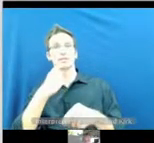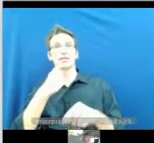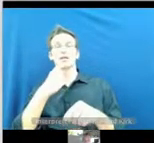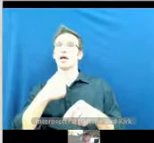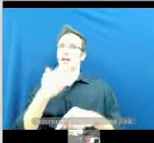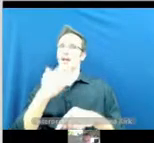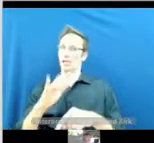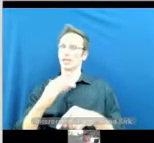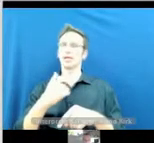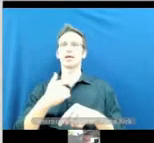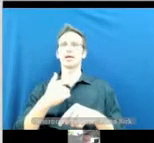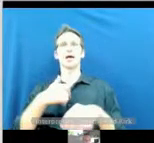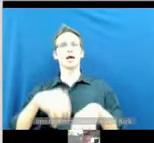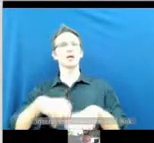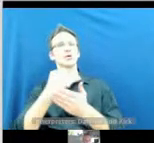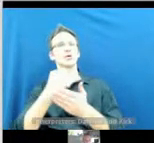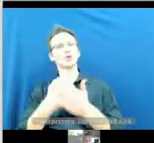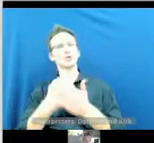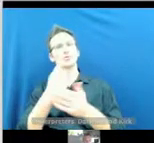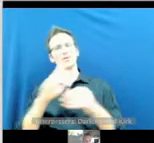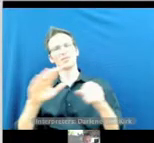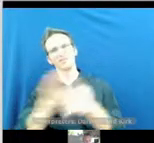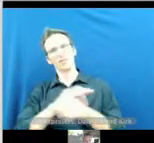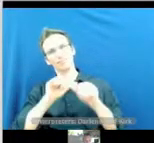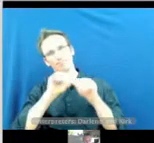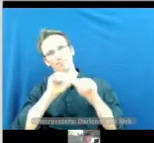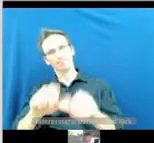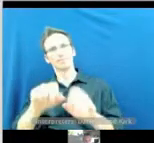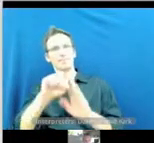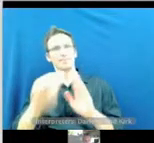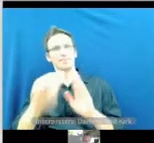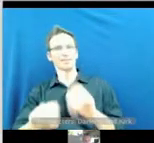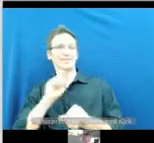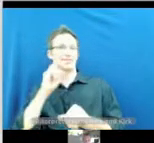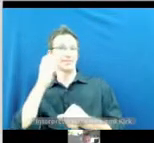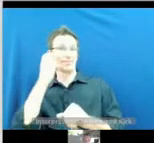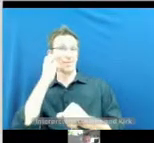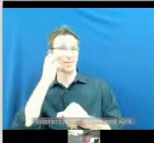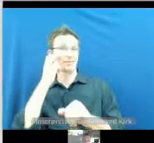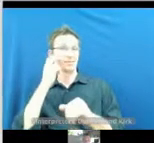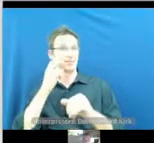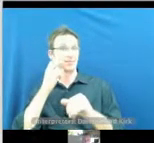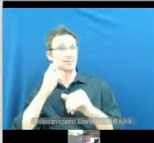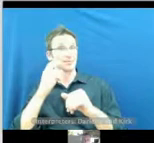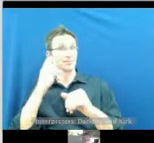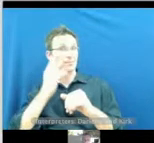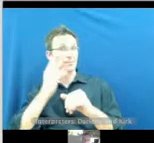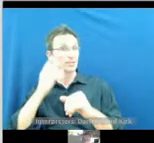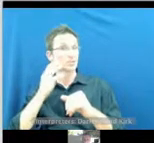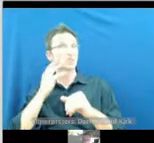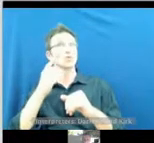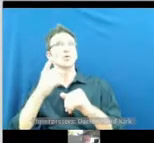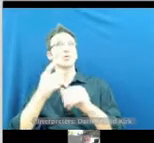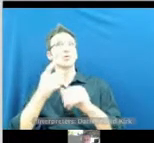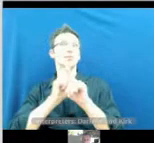of deafblind communication. That's wonderful. So for a mentor and practicum host, do you have any tips?